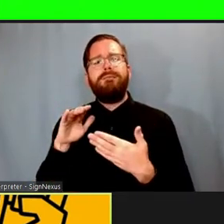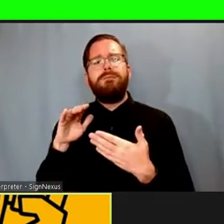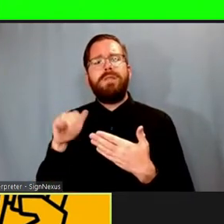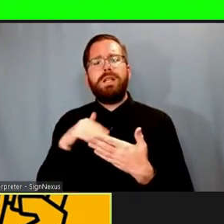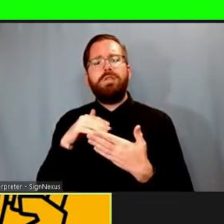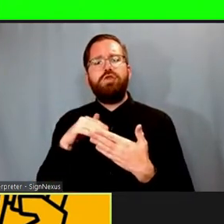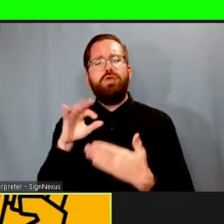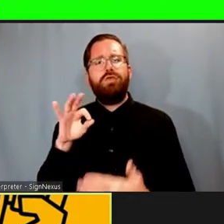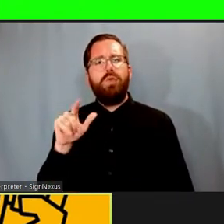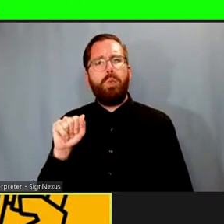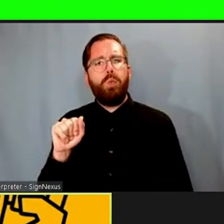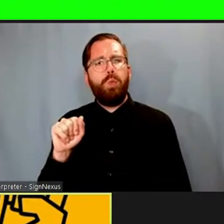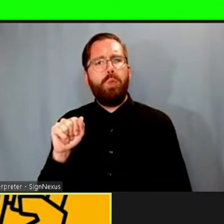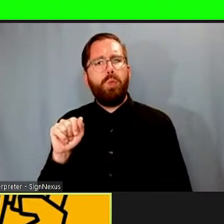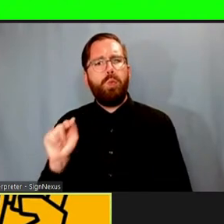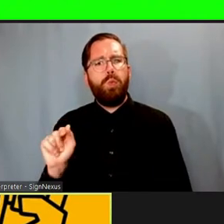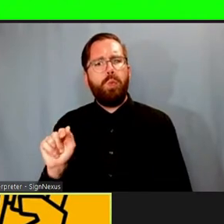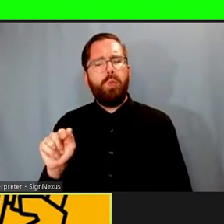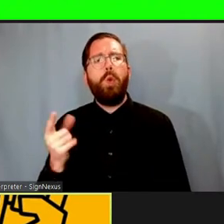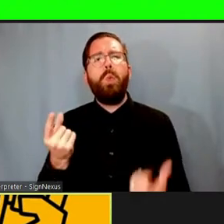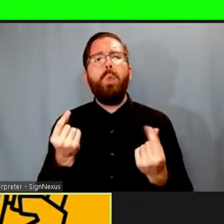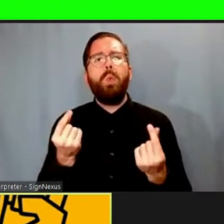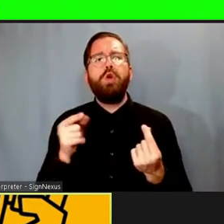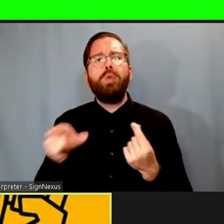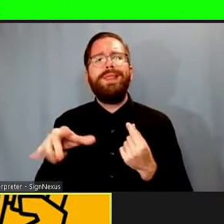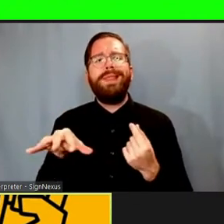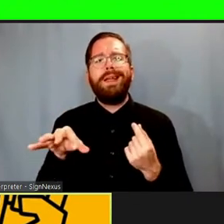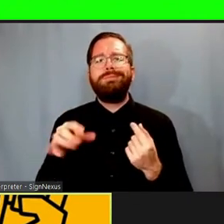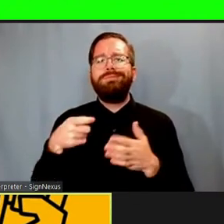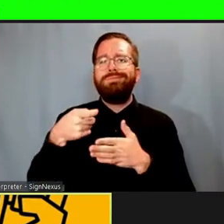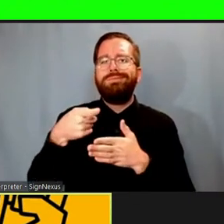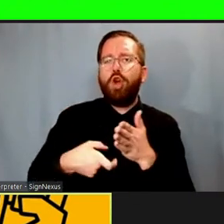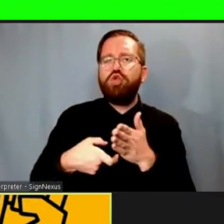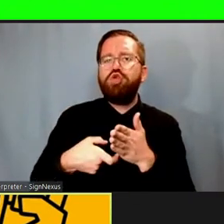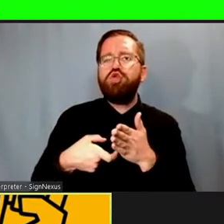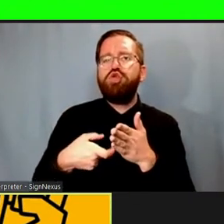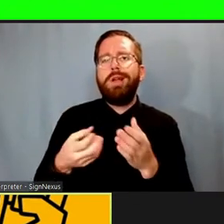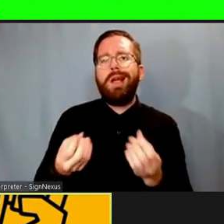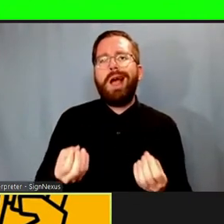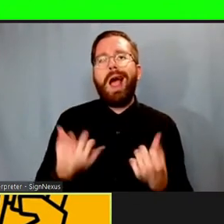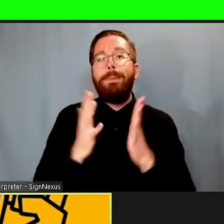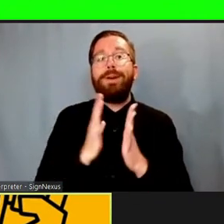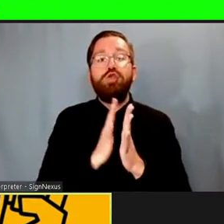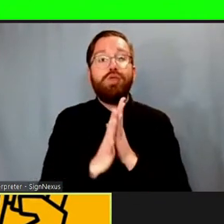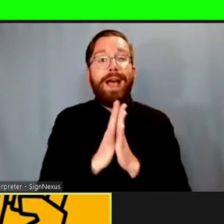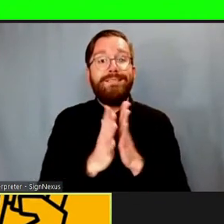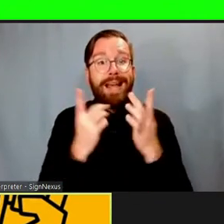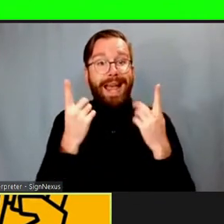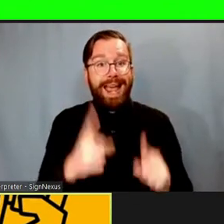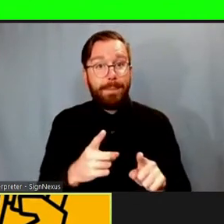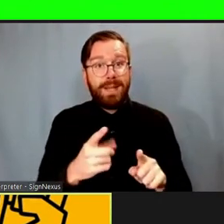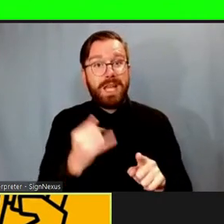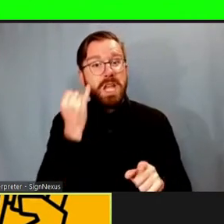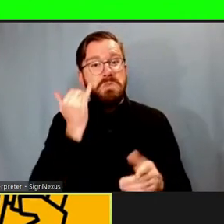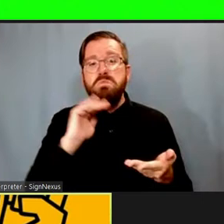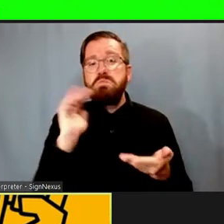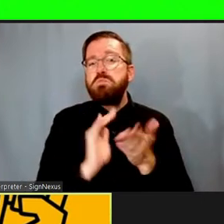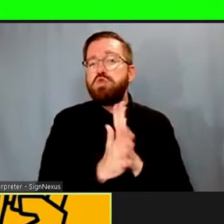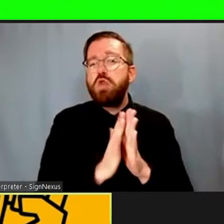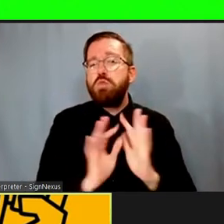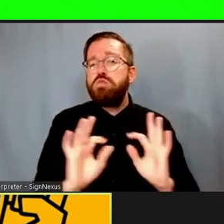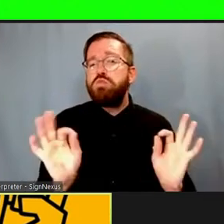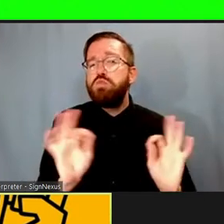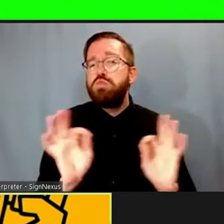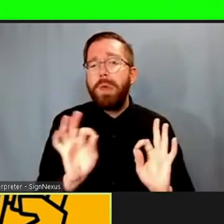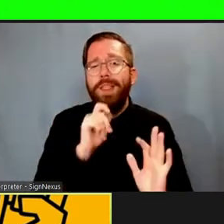so they they charge that um by the amount of traffic so they